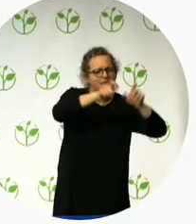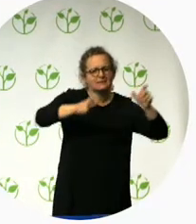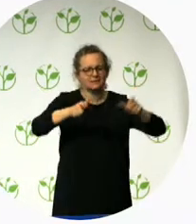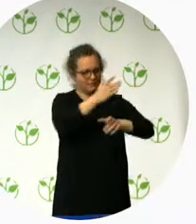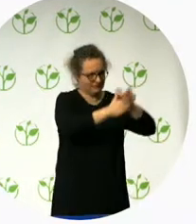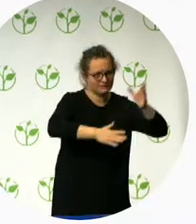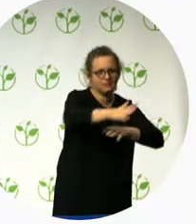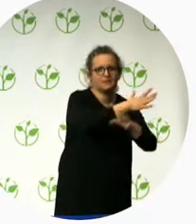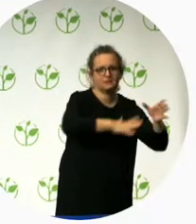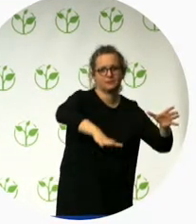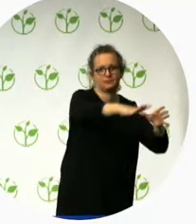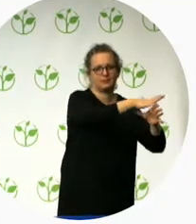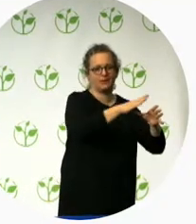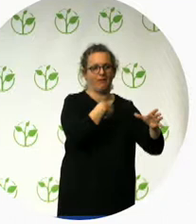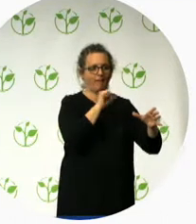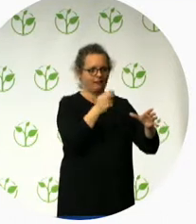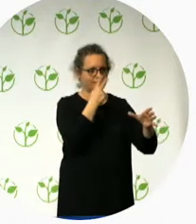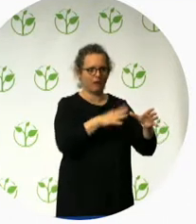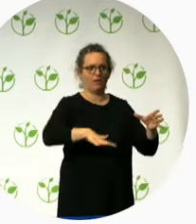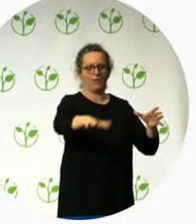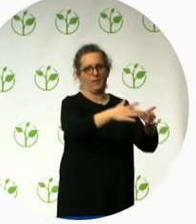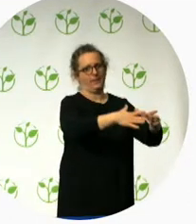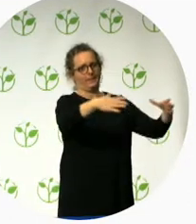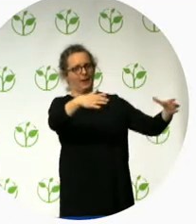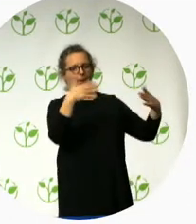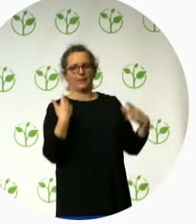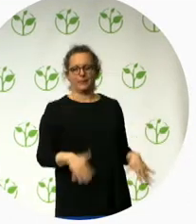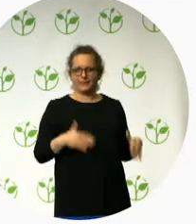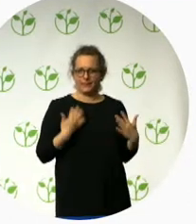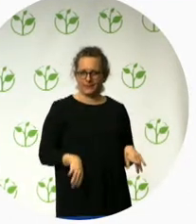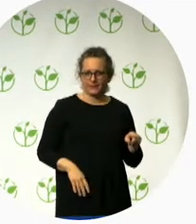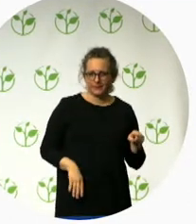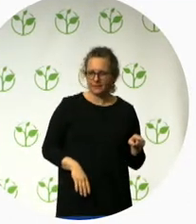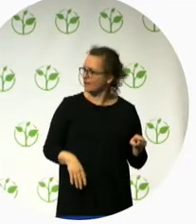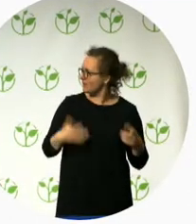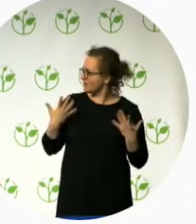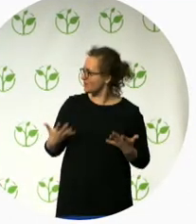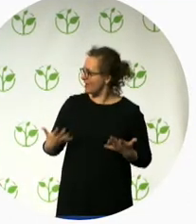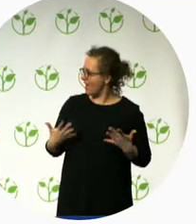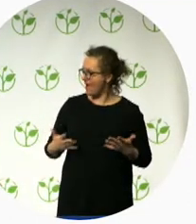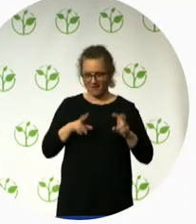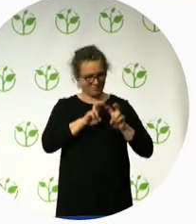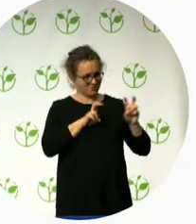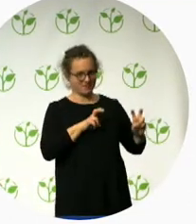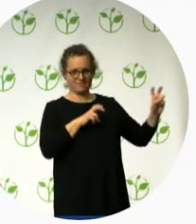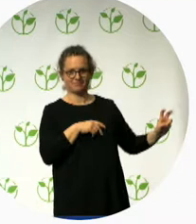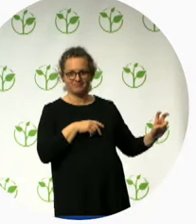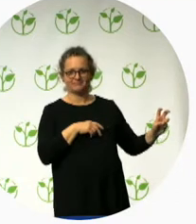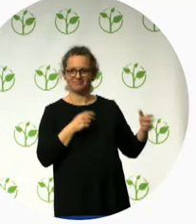an excellent panel. I was going to say a well-balanced panel,